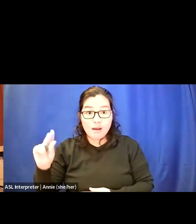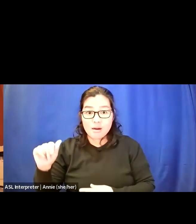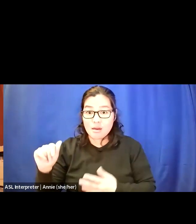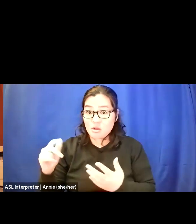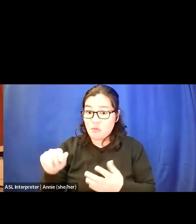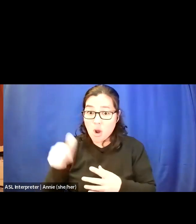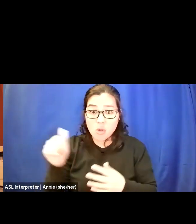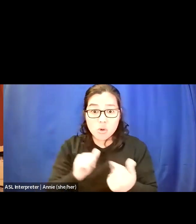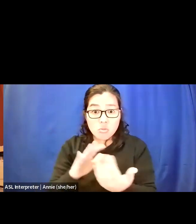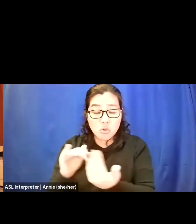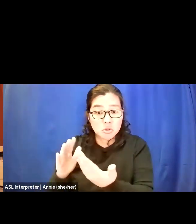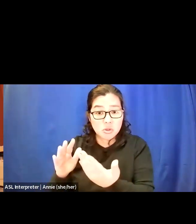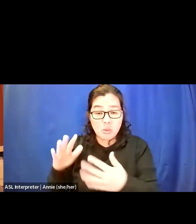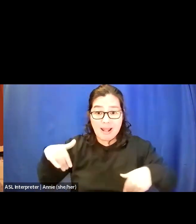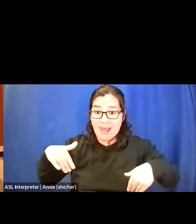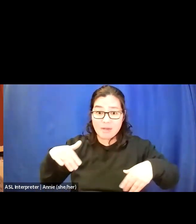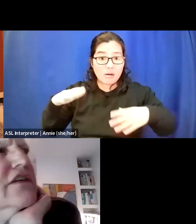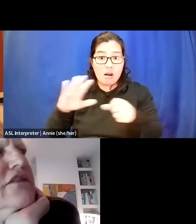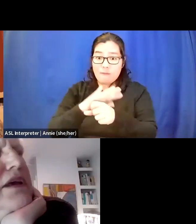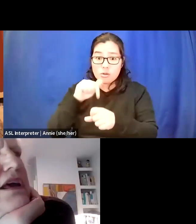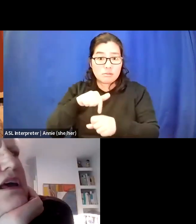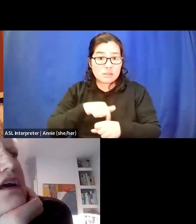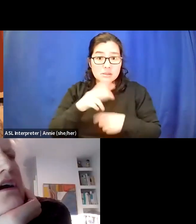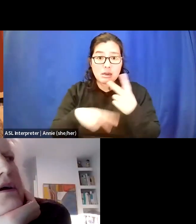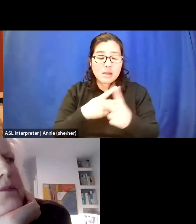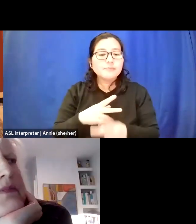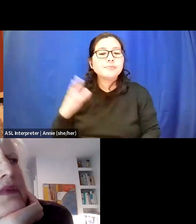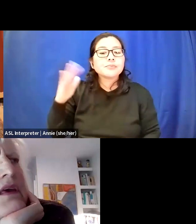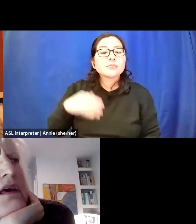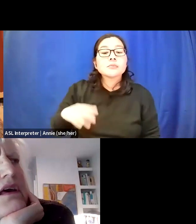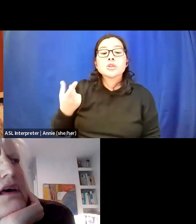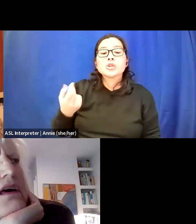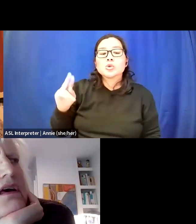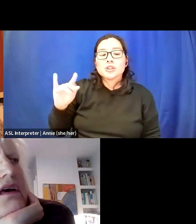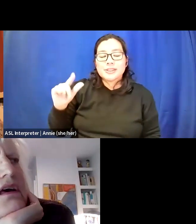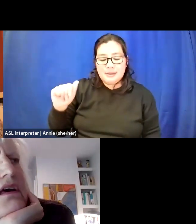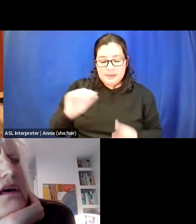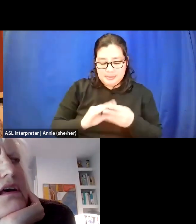think about? This is Georgina speaking.